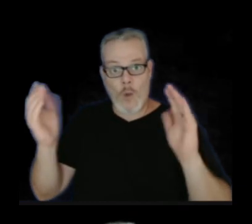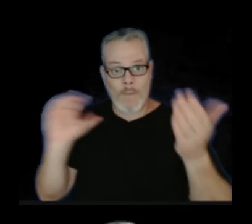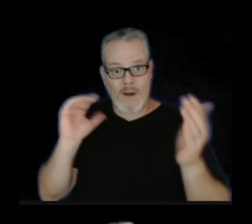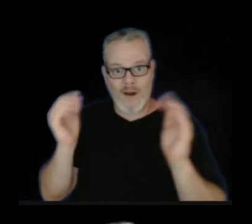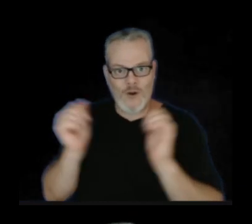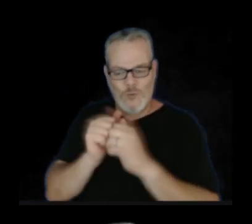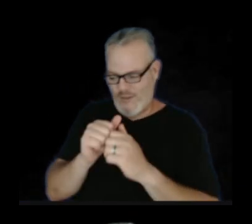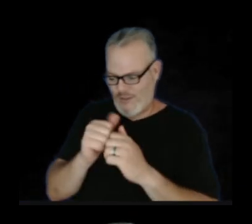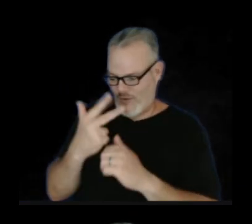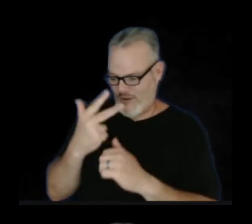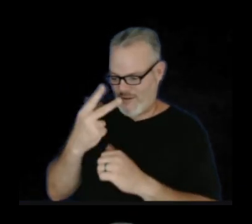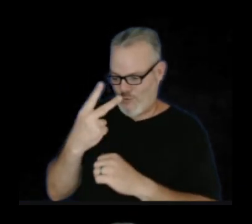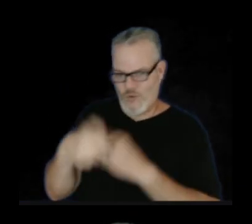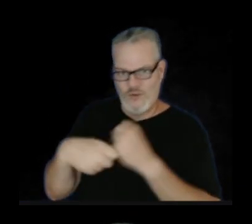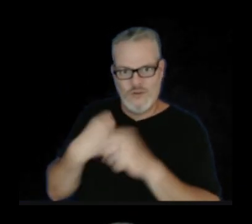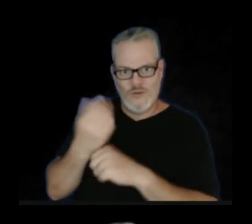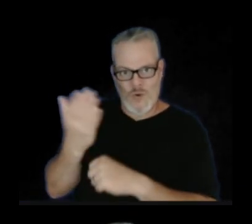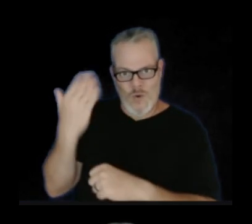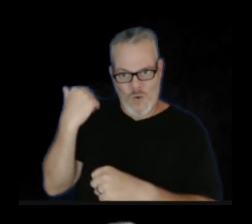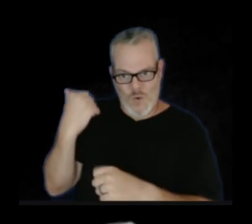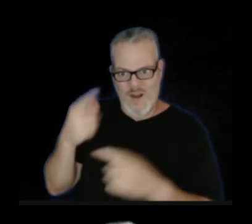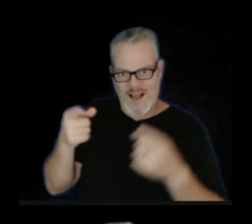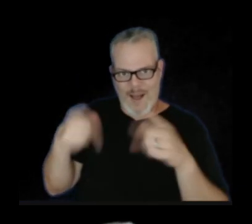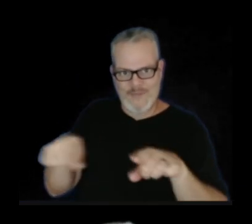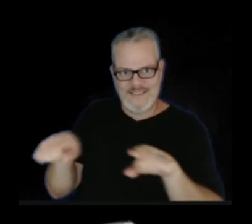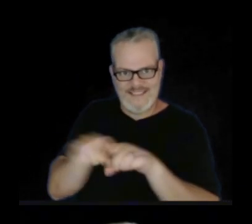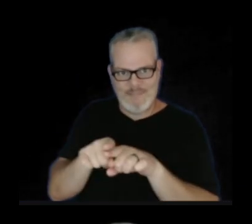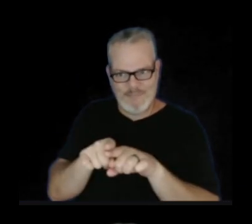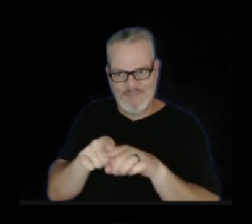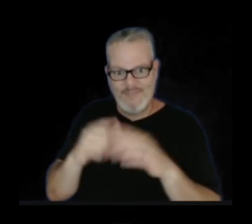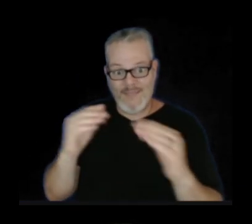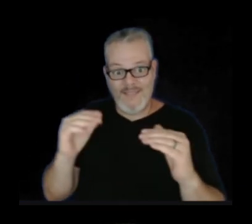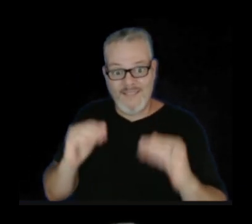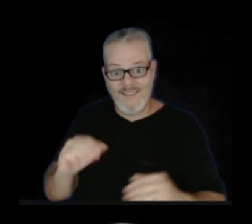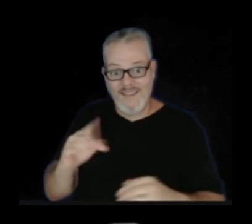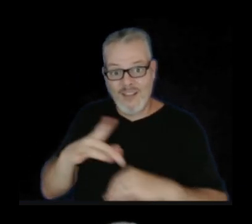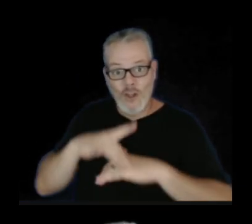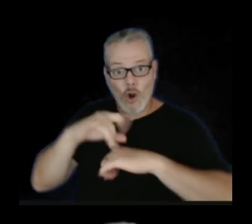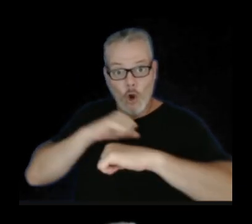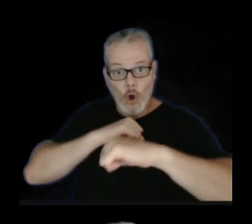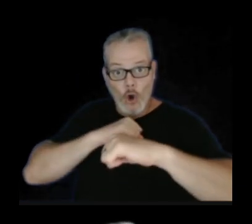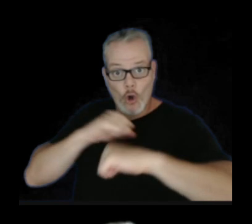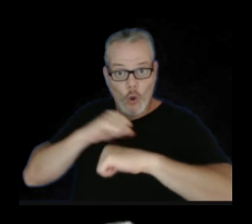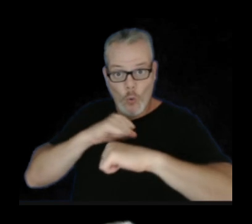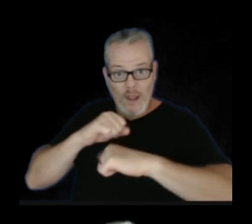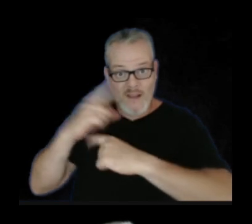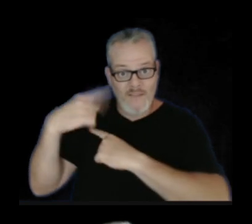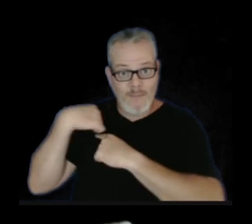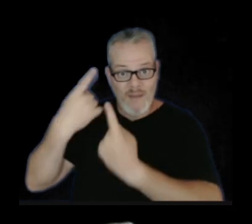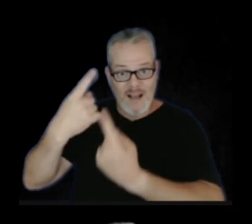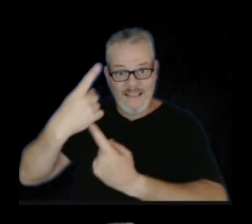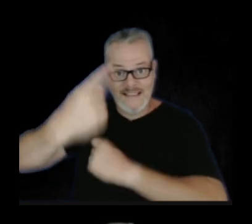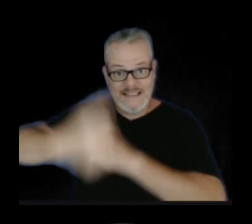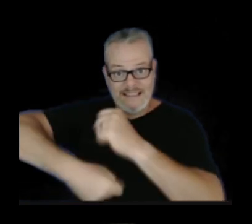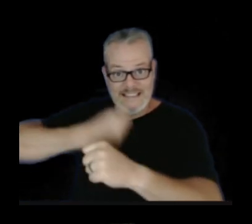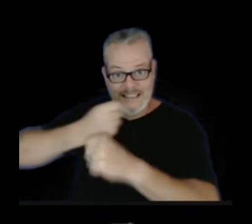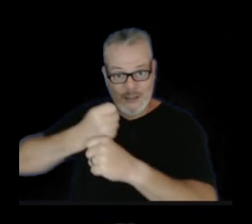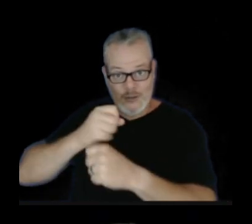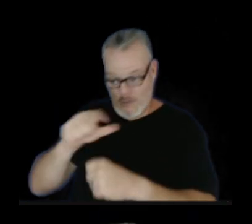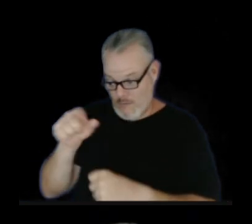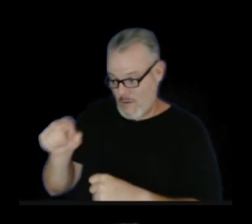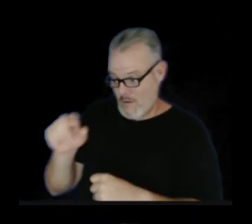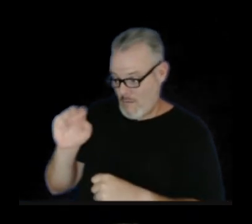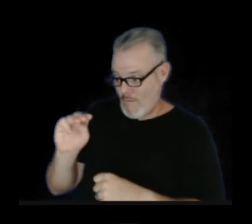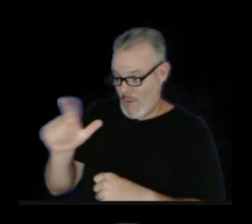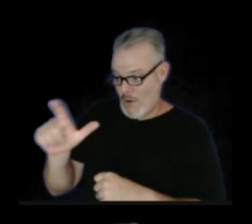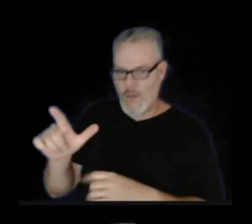very similar pattern there. And Mauna Loa's earthquakes versus depth versus time over the last year now is also showing